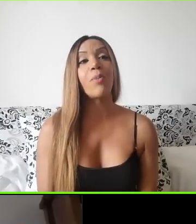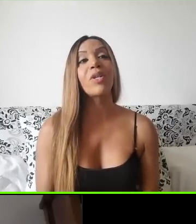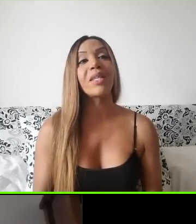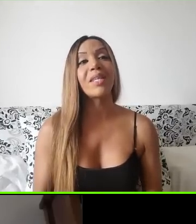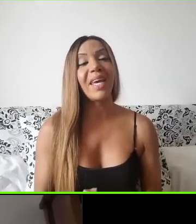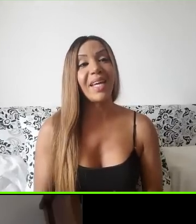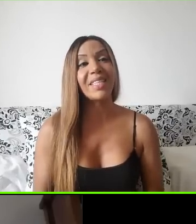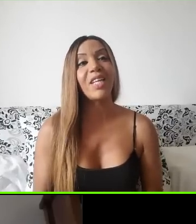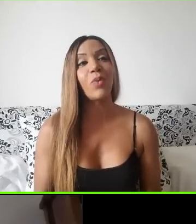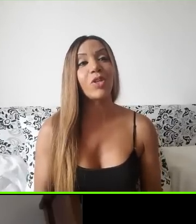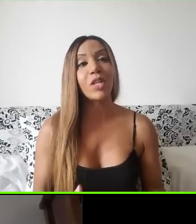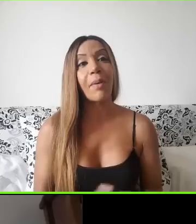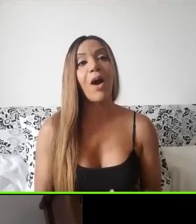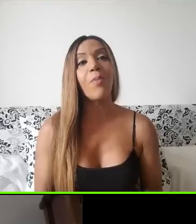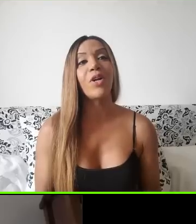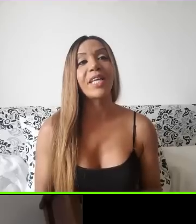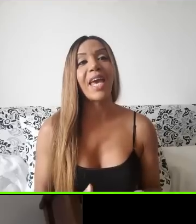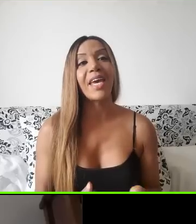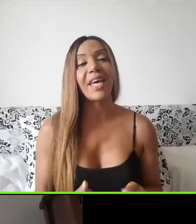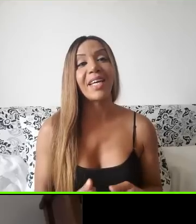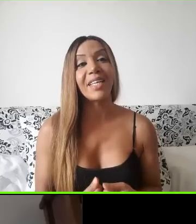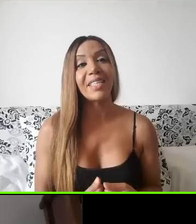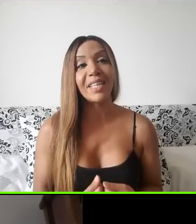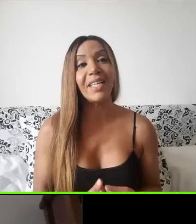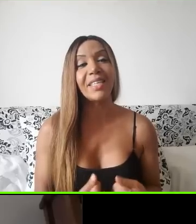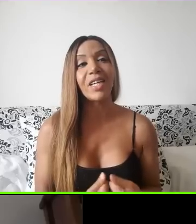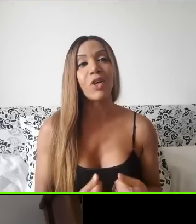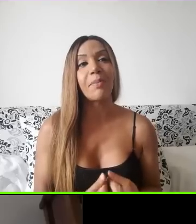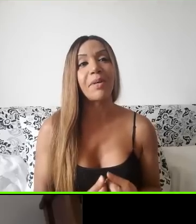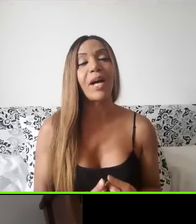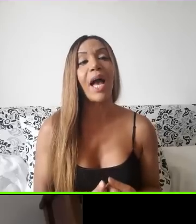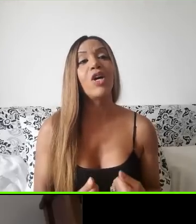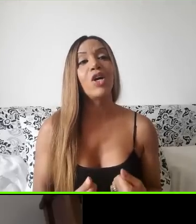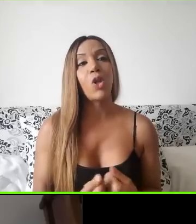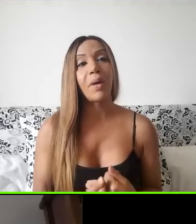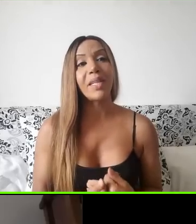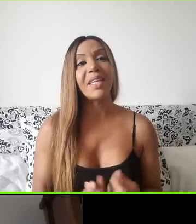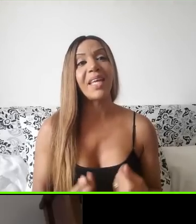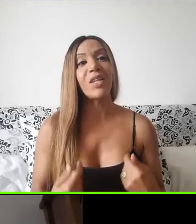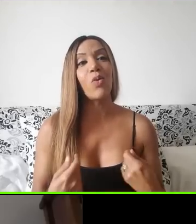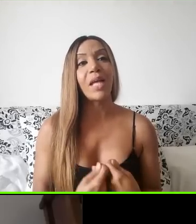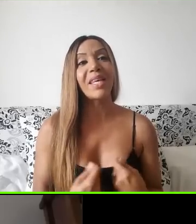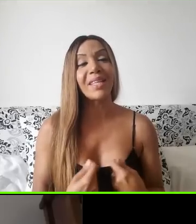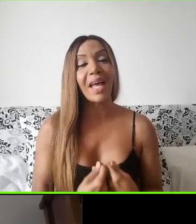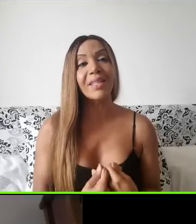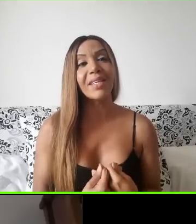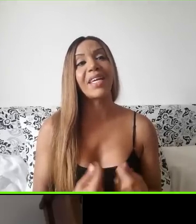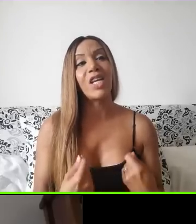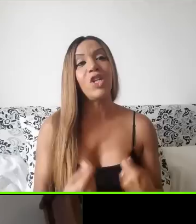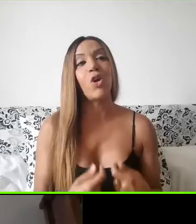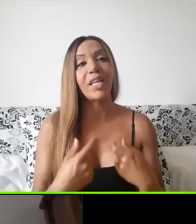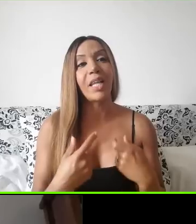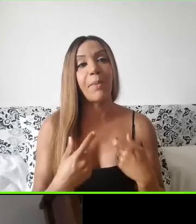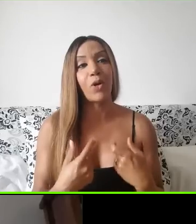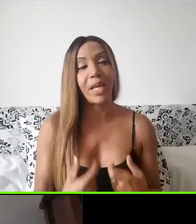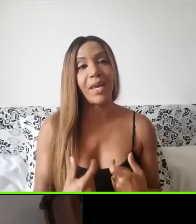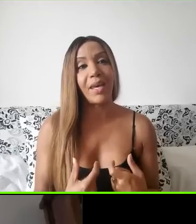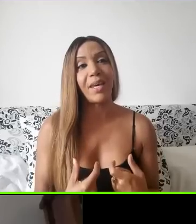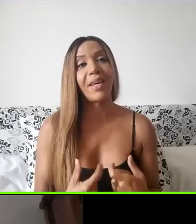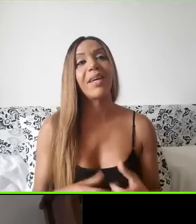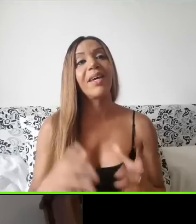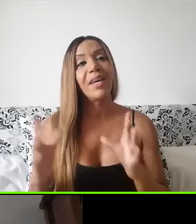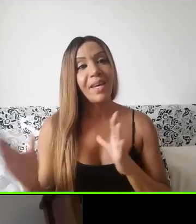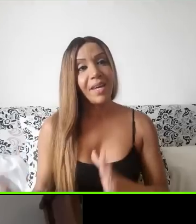no podemos ejercer nuestro trabajo, porque en ser sexo servidora no mantienes una distancia que es lo que te